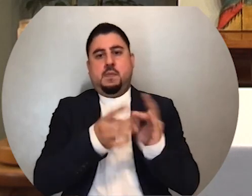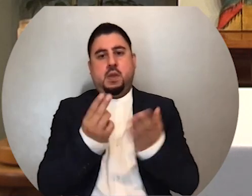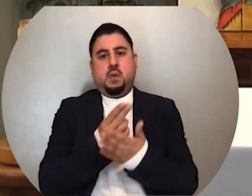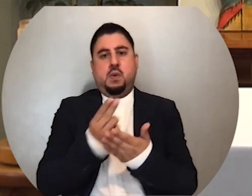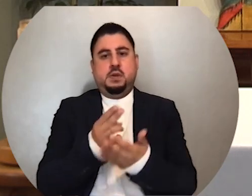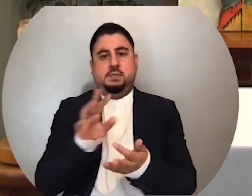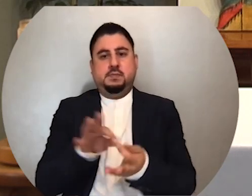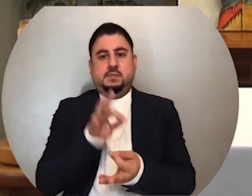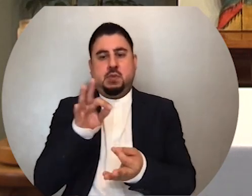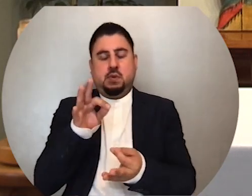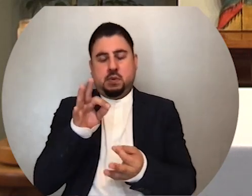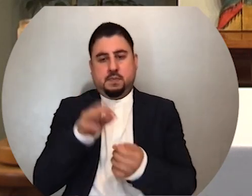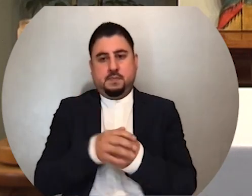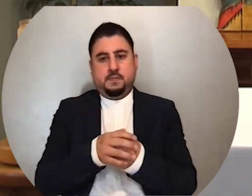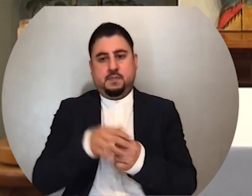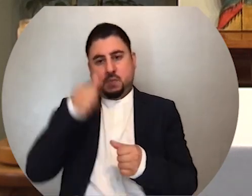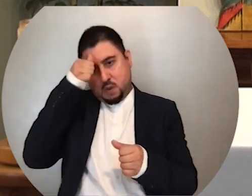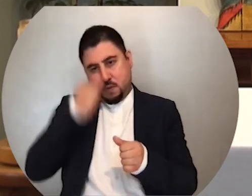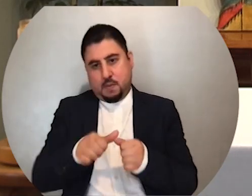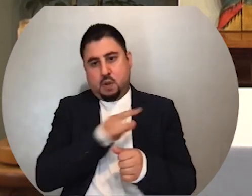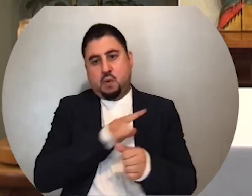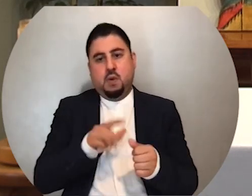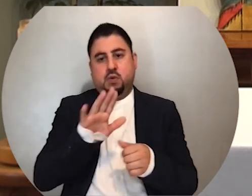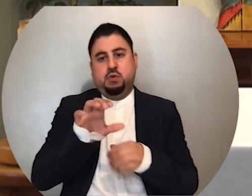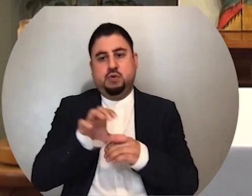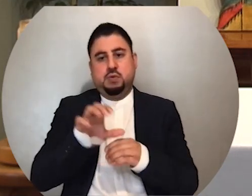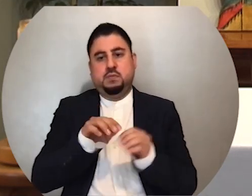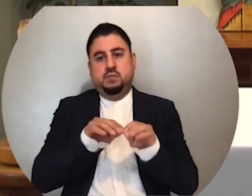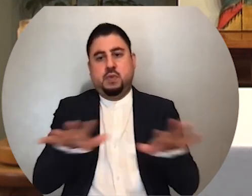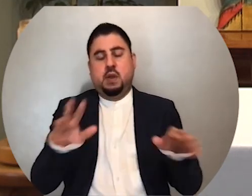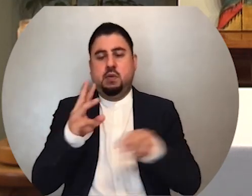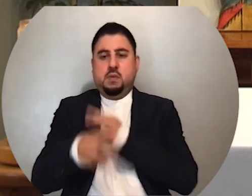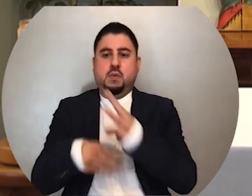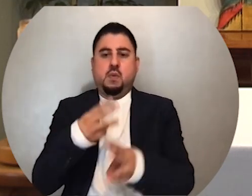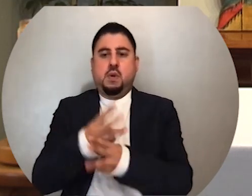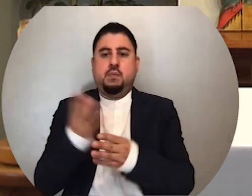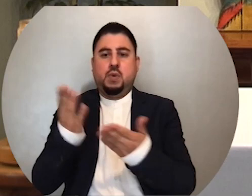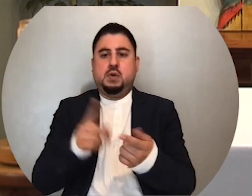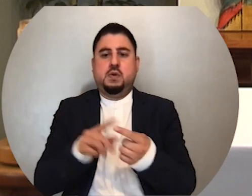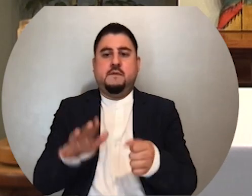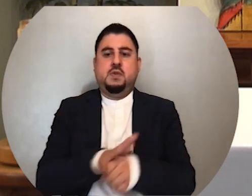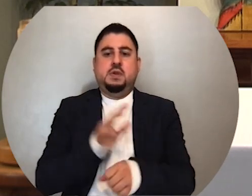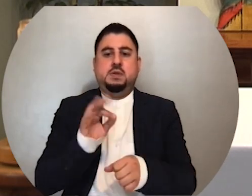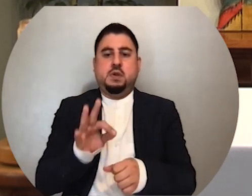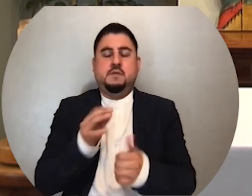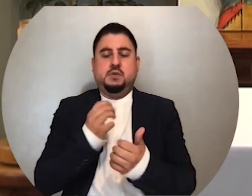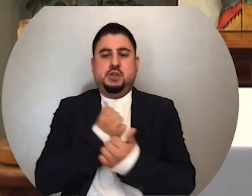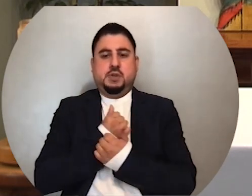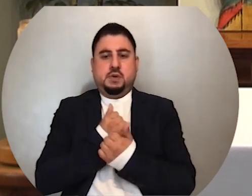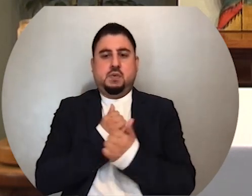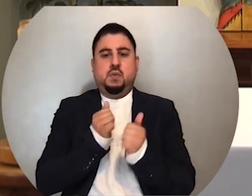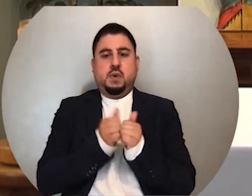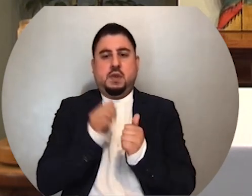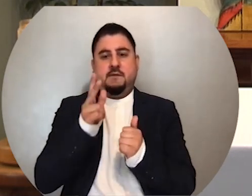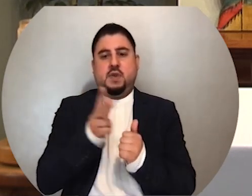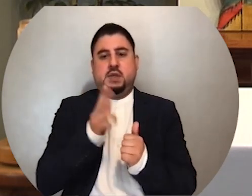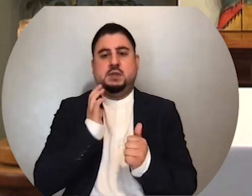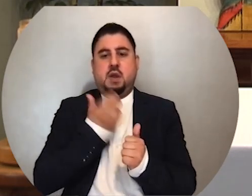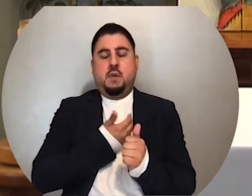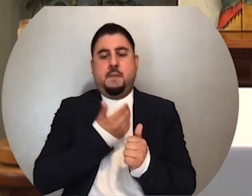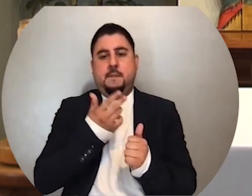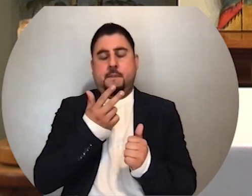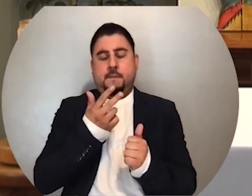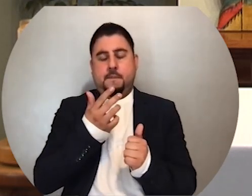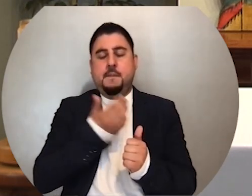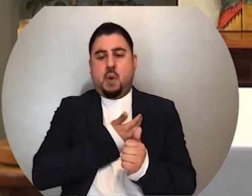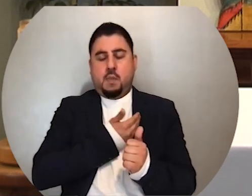by the Holy Spirit. Remember, Lord, your church, spread throughout the world, and bring her to the fullness of charity, together with Francis, our